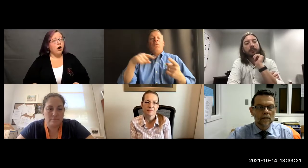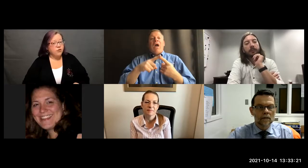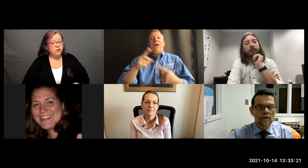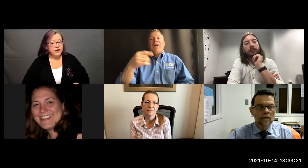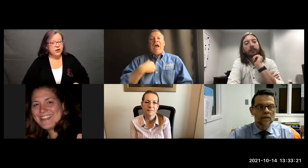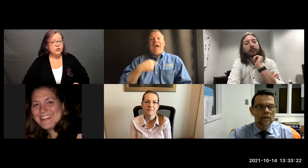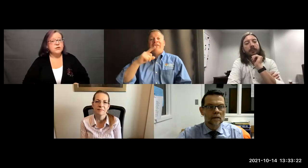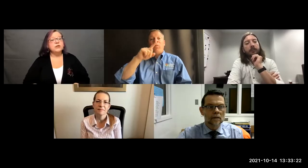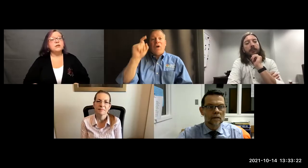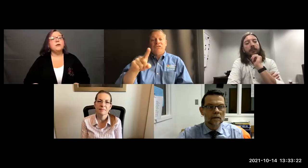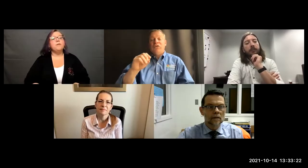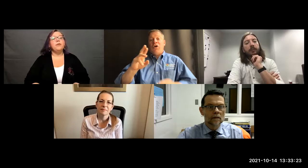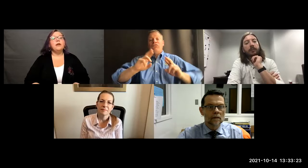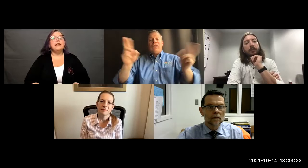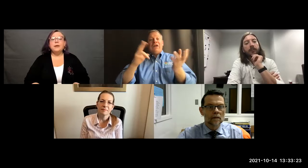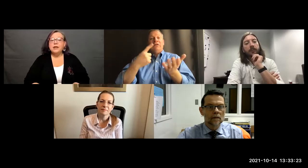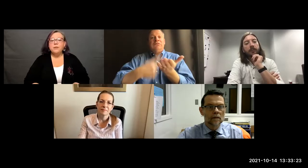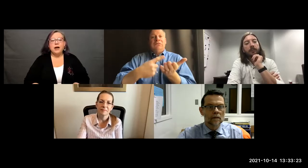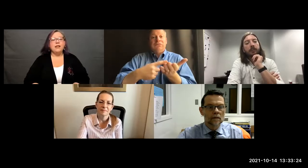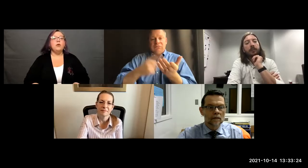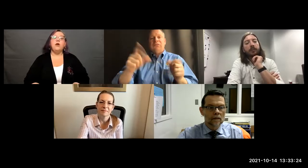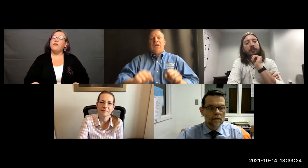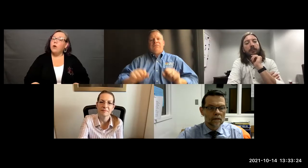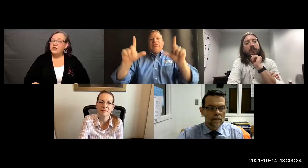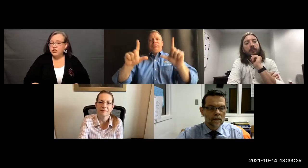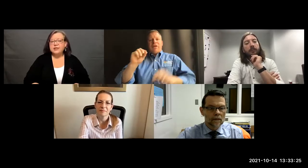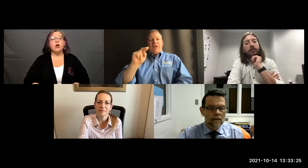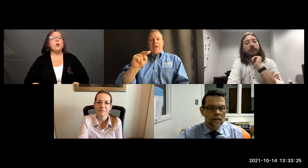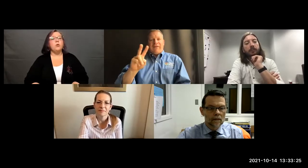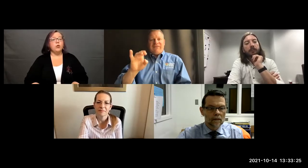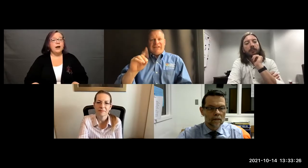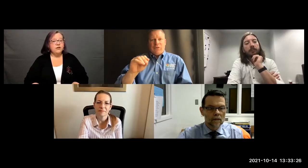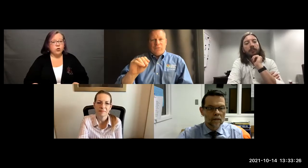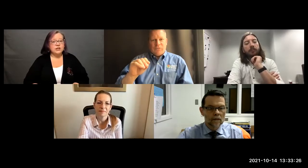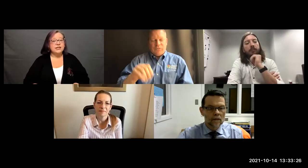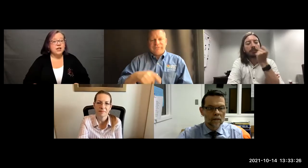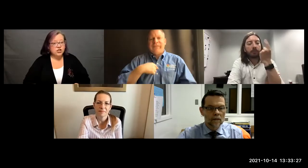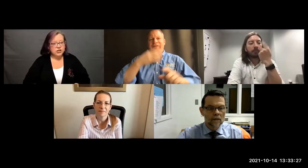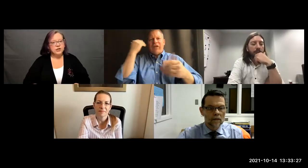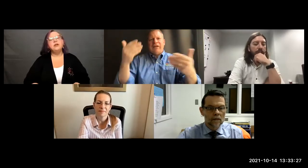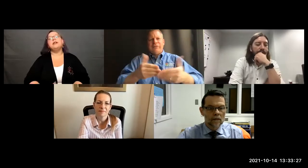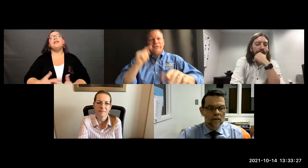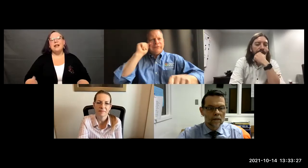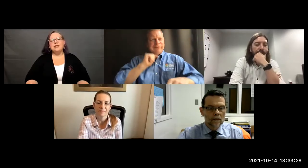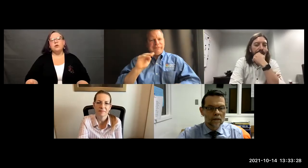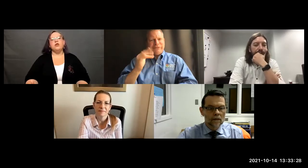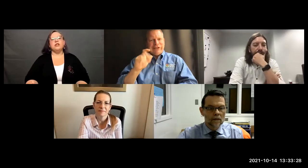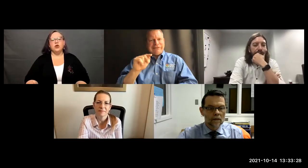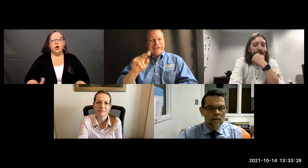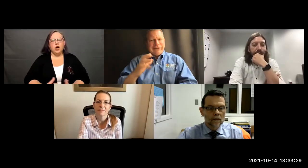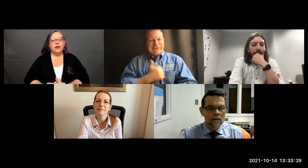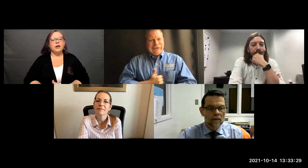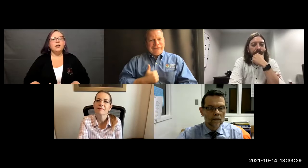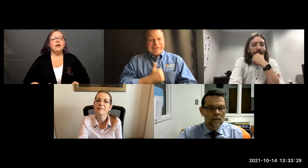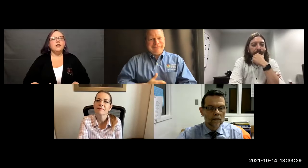turn off your videos, keeping in mind that when you have questions or when we're ready for a discussion, that's when you can